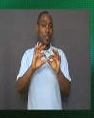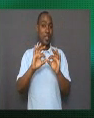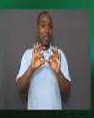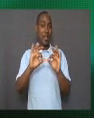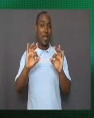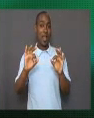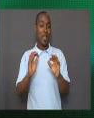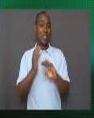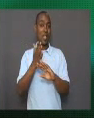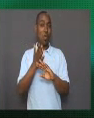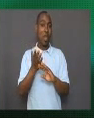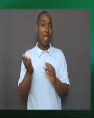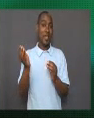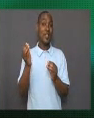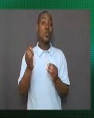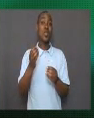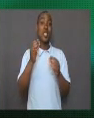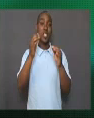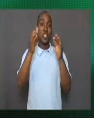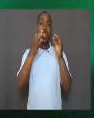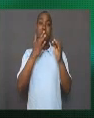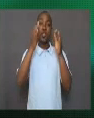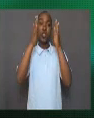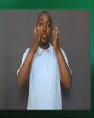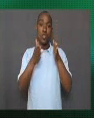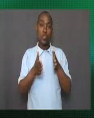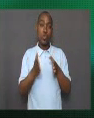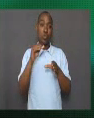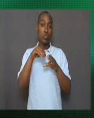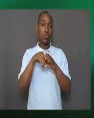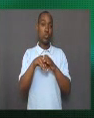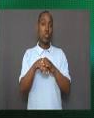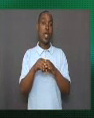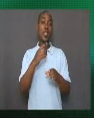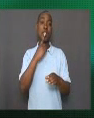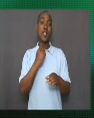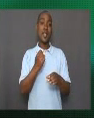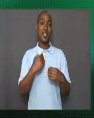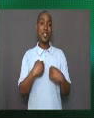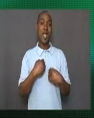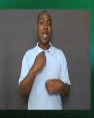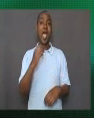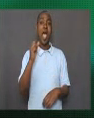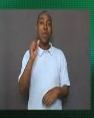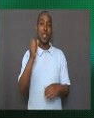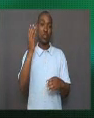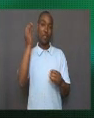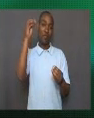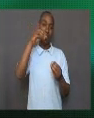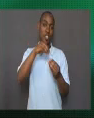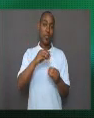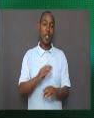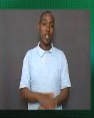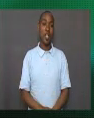and added to the test tube labeled starch and amylase.